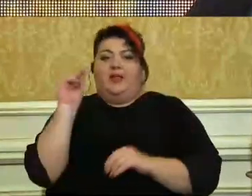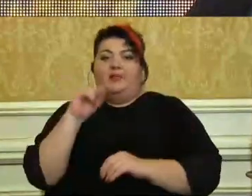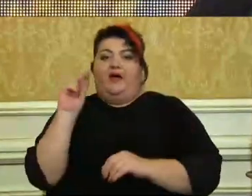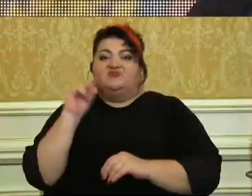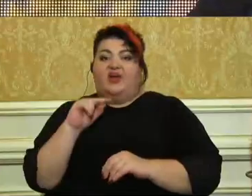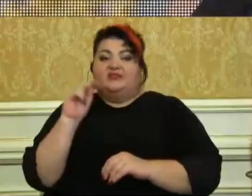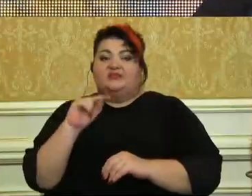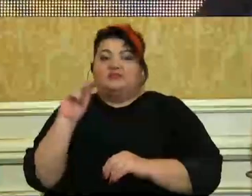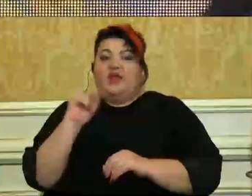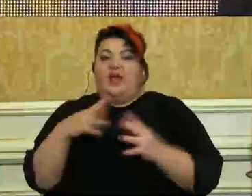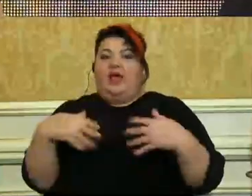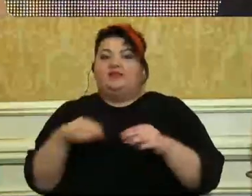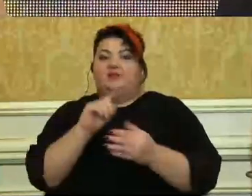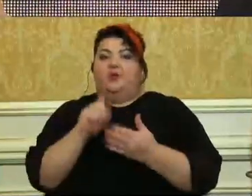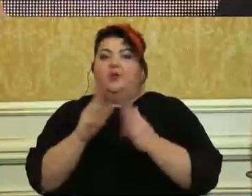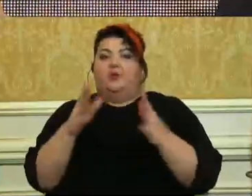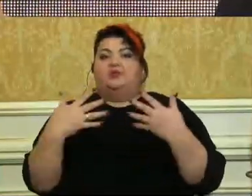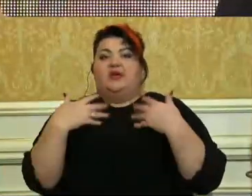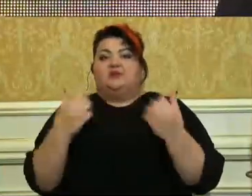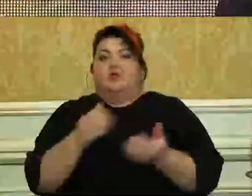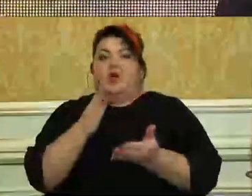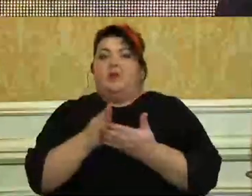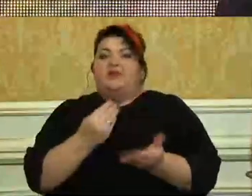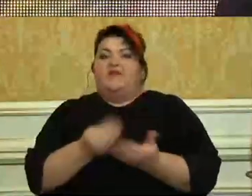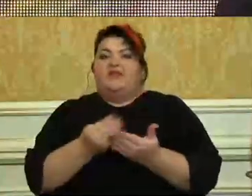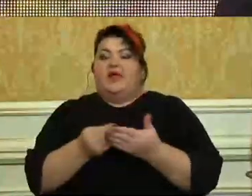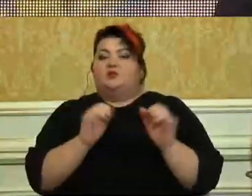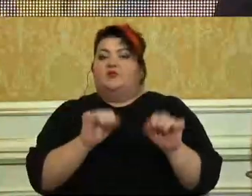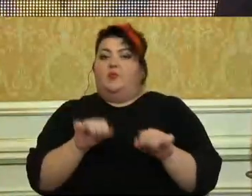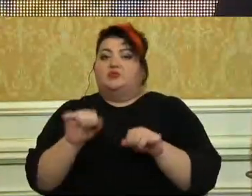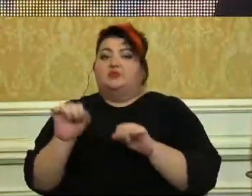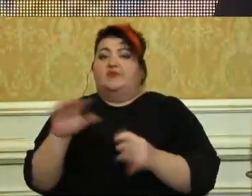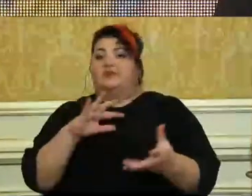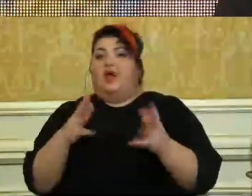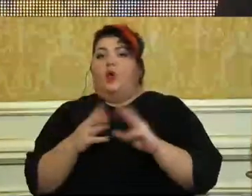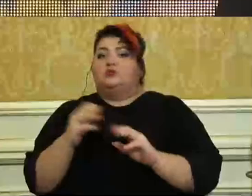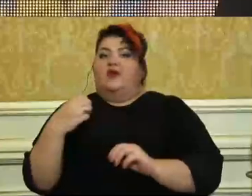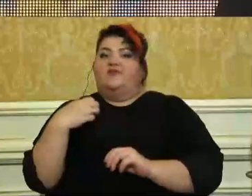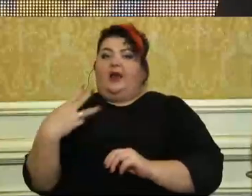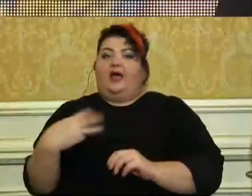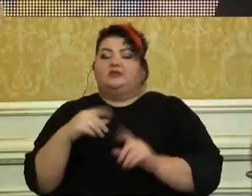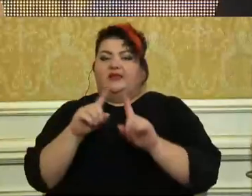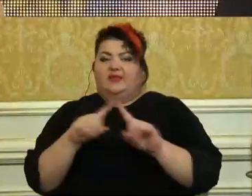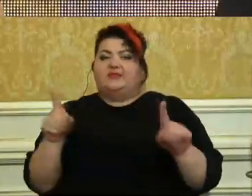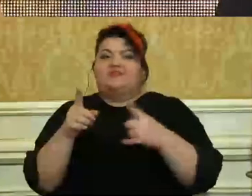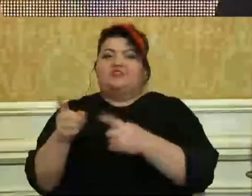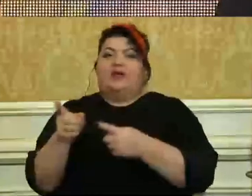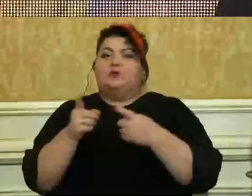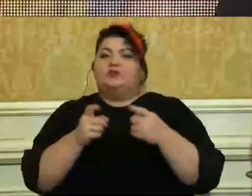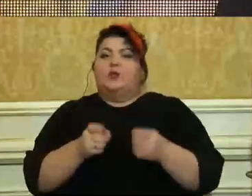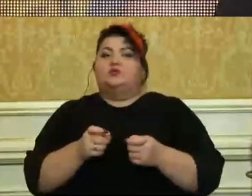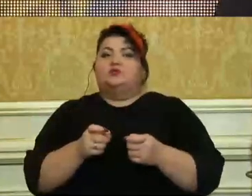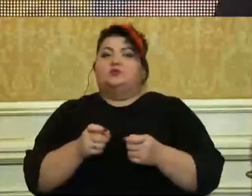too. Therefore, France is especially involved in aid development toward African